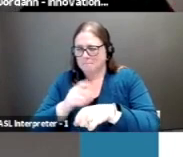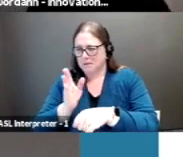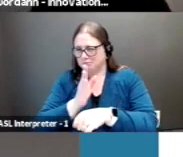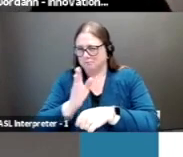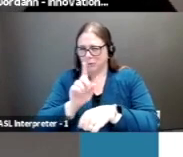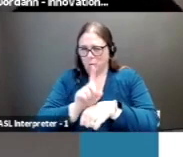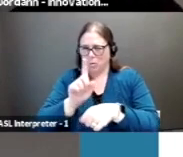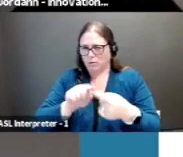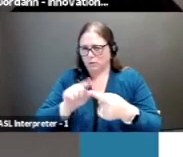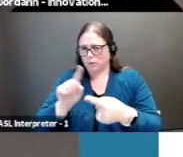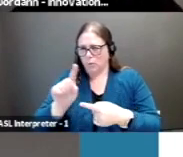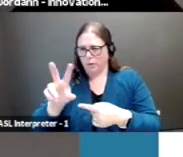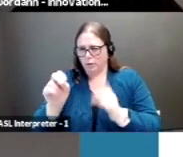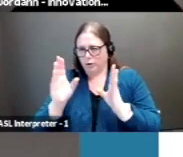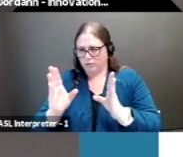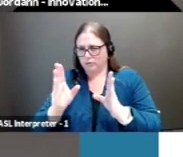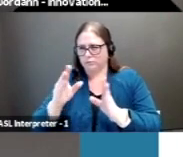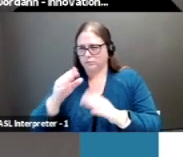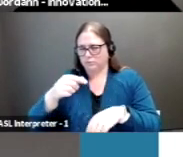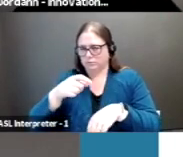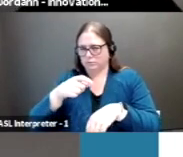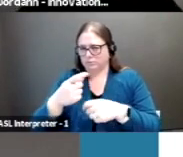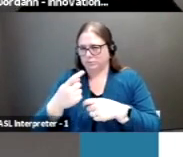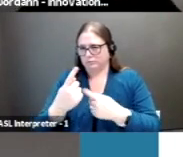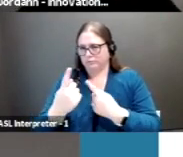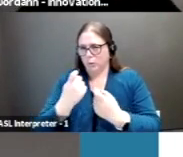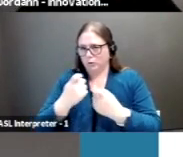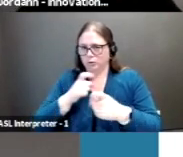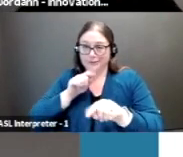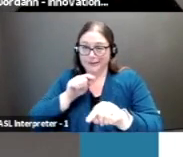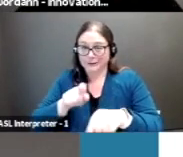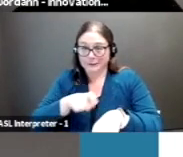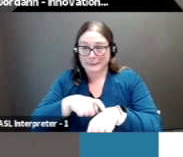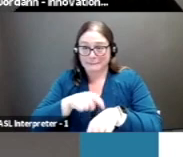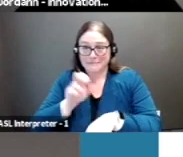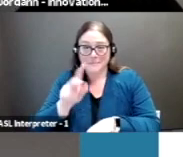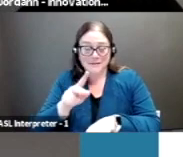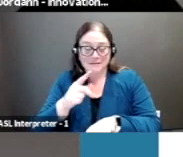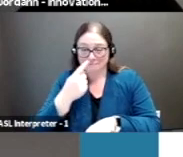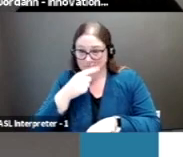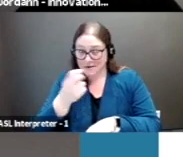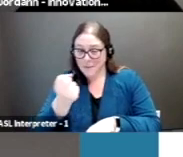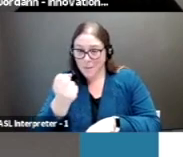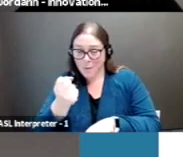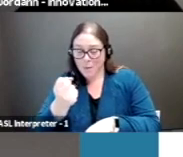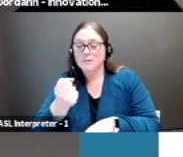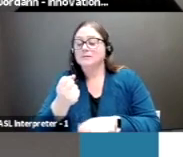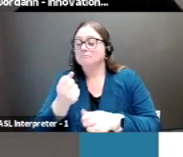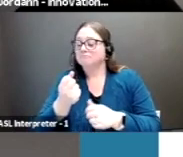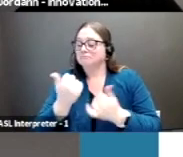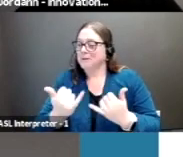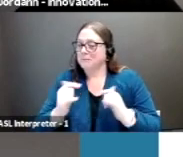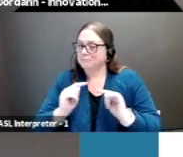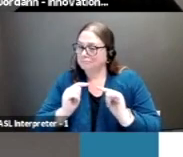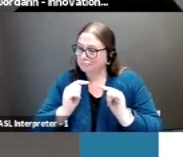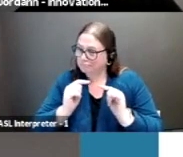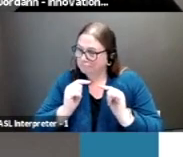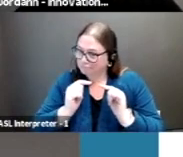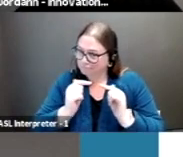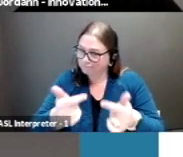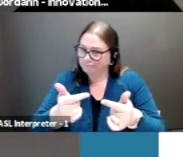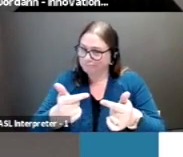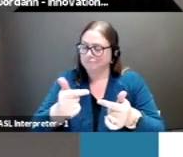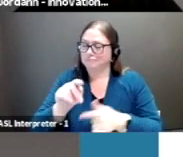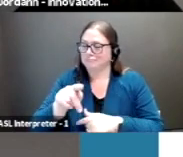our dedicated Q&A. So if you can hold your questions till then, that's awesome too. So over to you, Peter. You can take over the screen